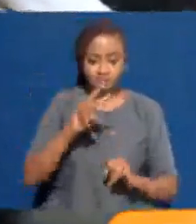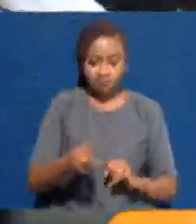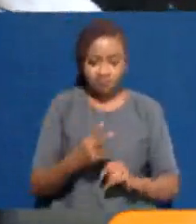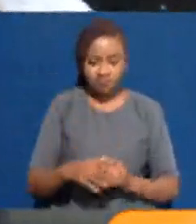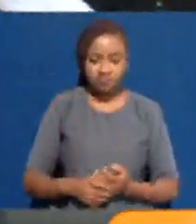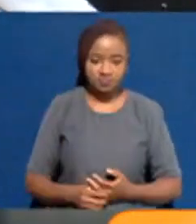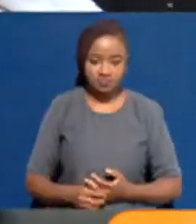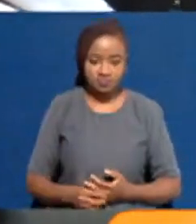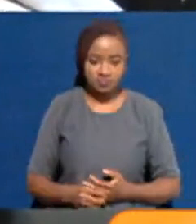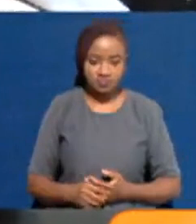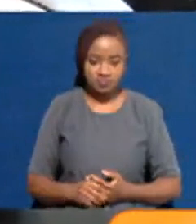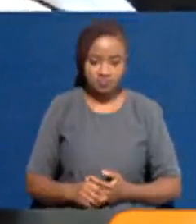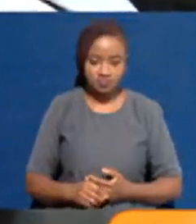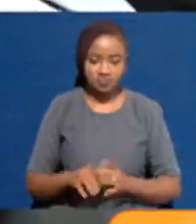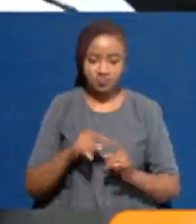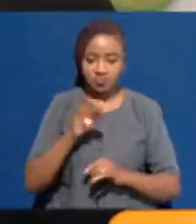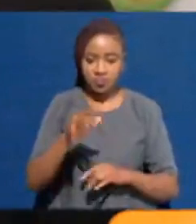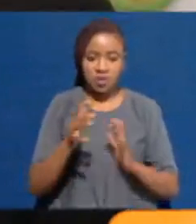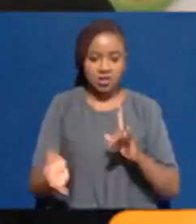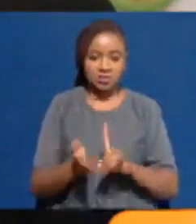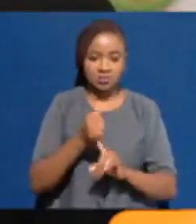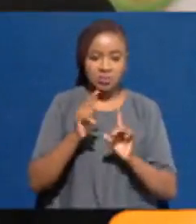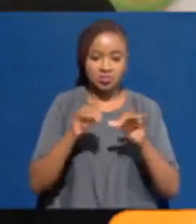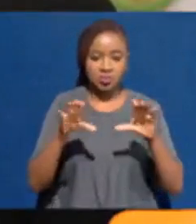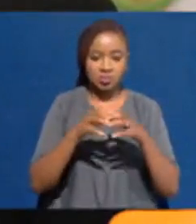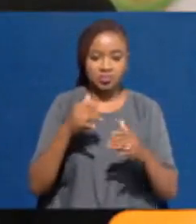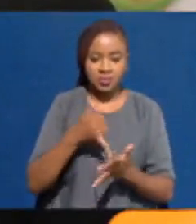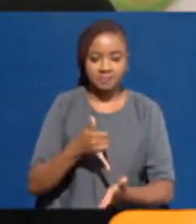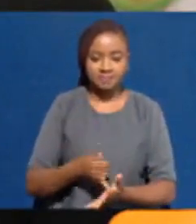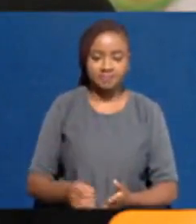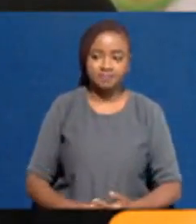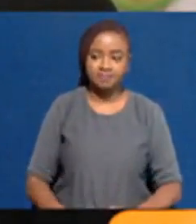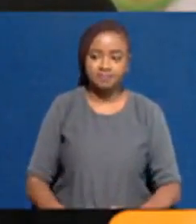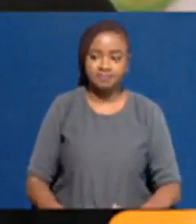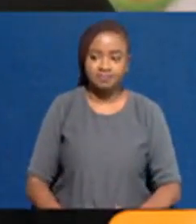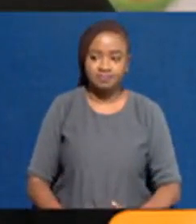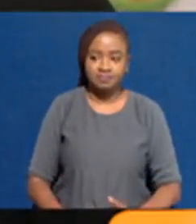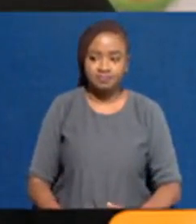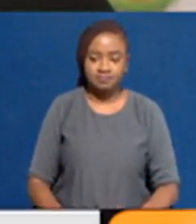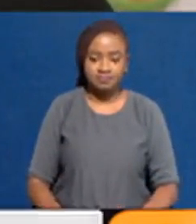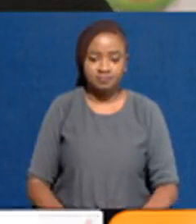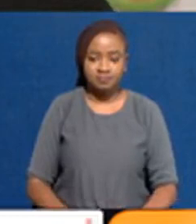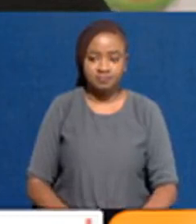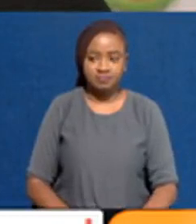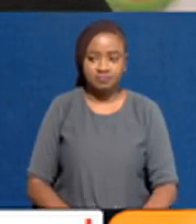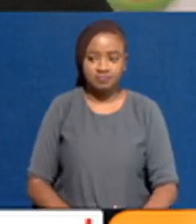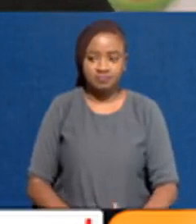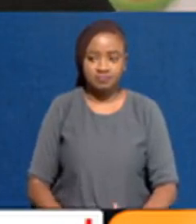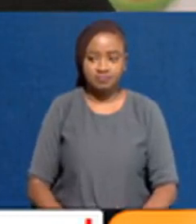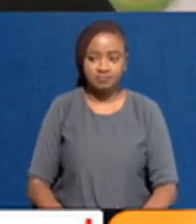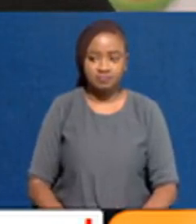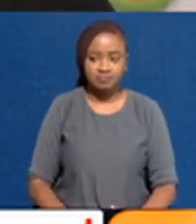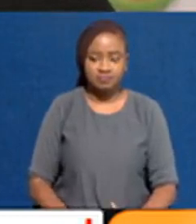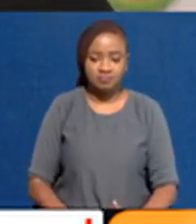athletic achievements and community involvement. It's a big stepping stone, and I've been